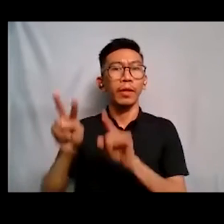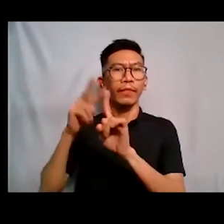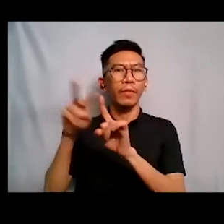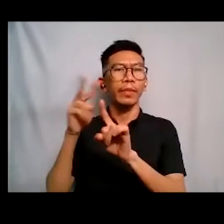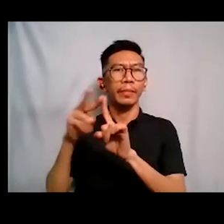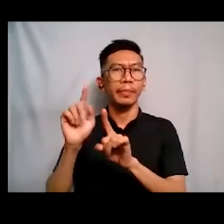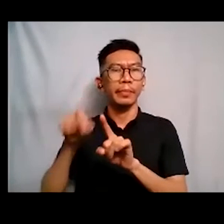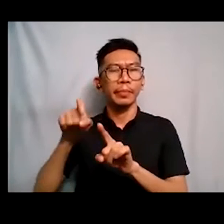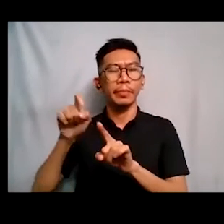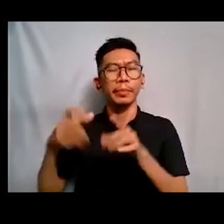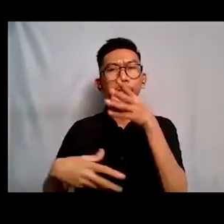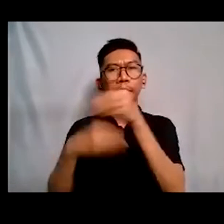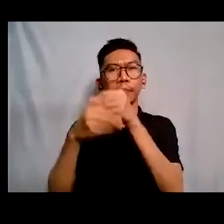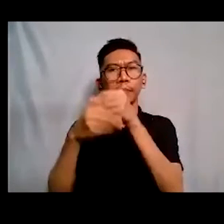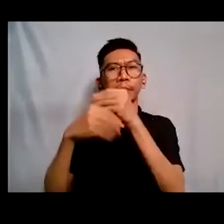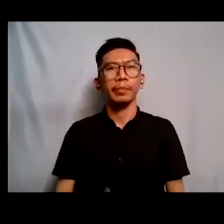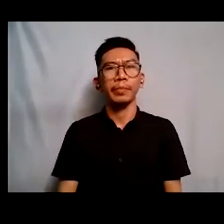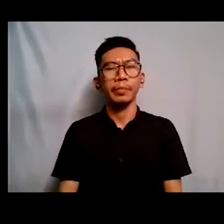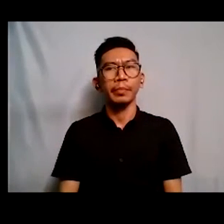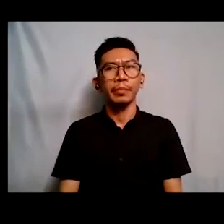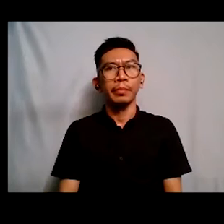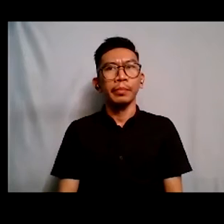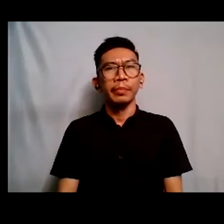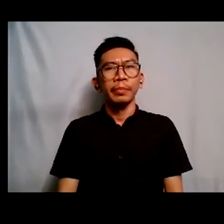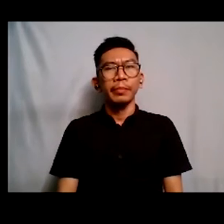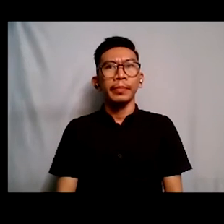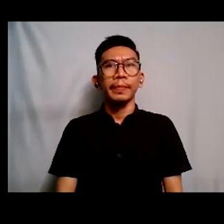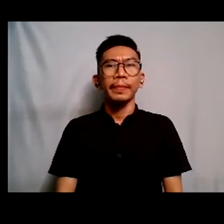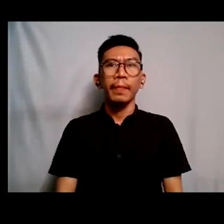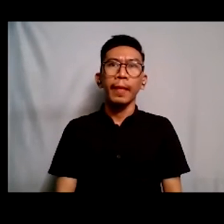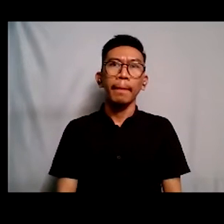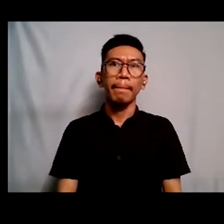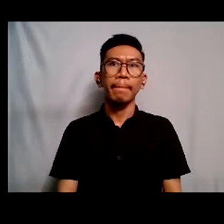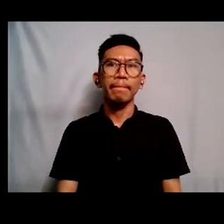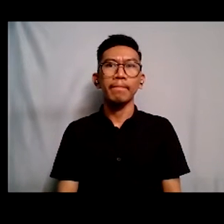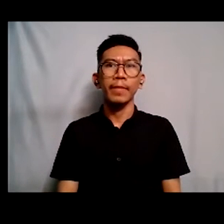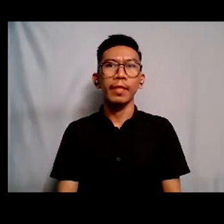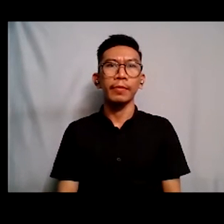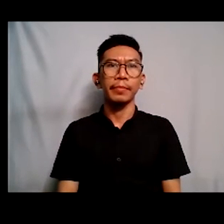Okay, sir. One moment, and I'll just make a note. Okay.